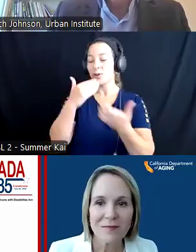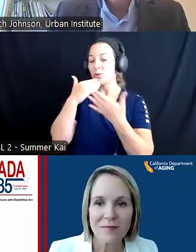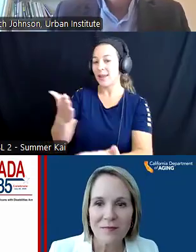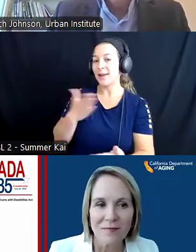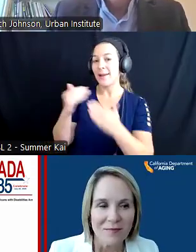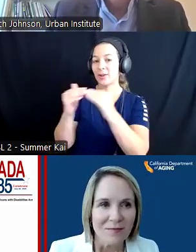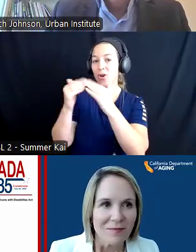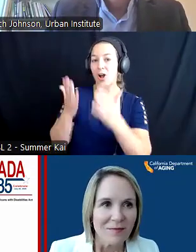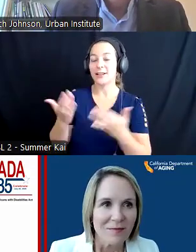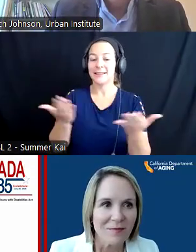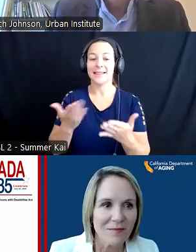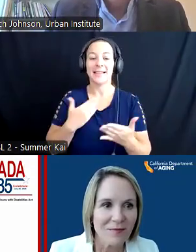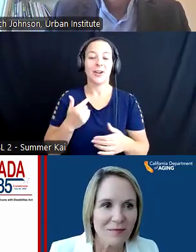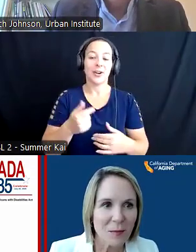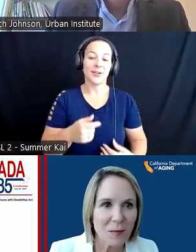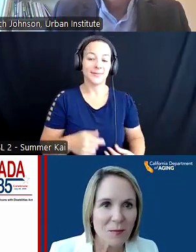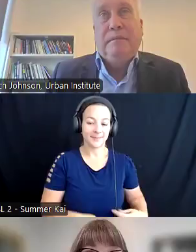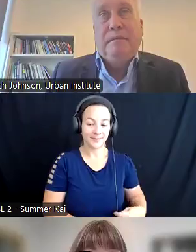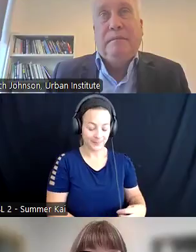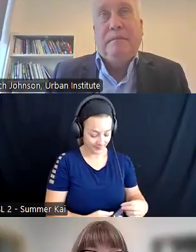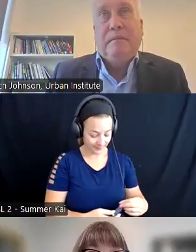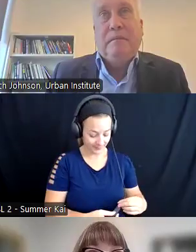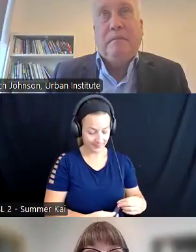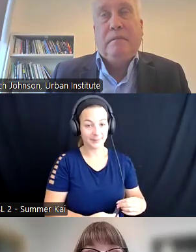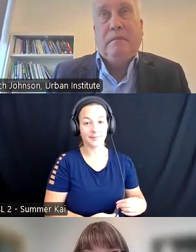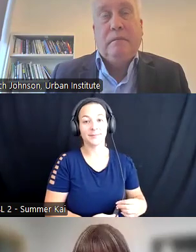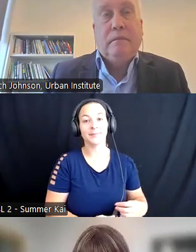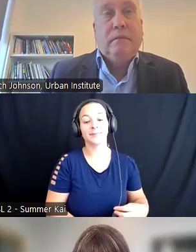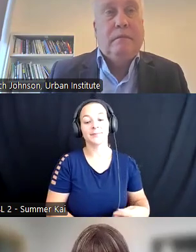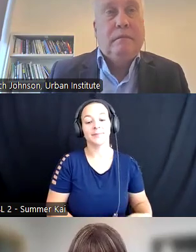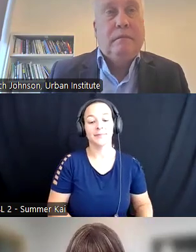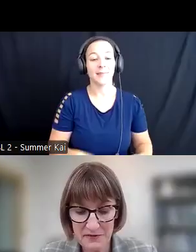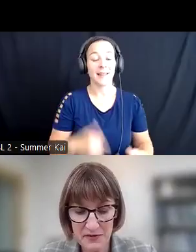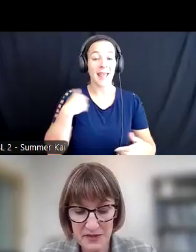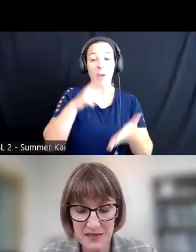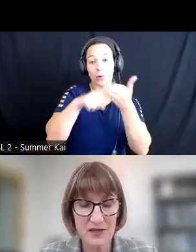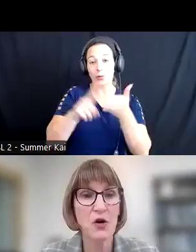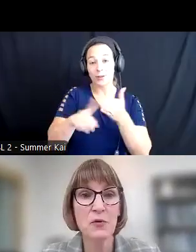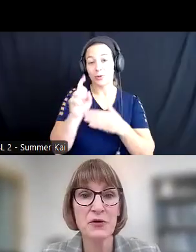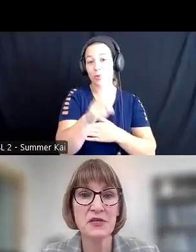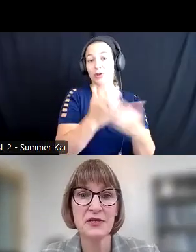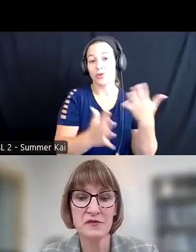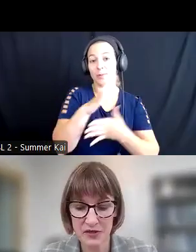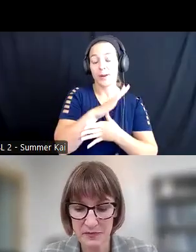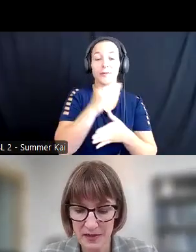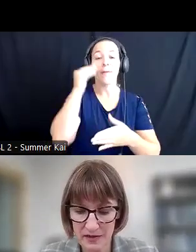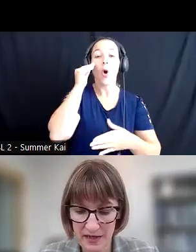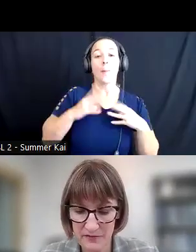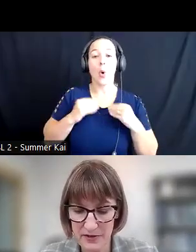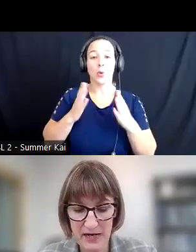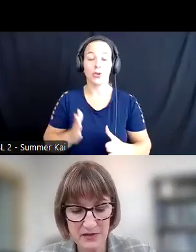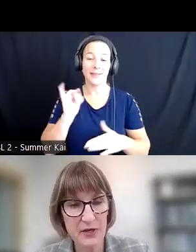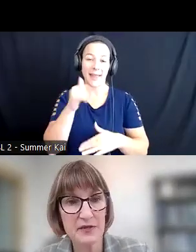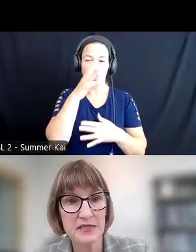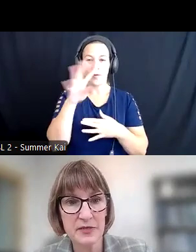the Joint Center in this work, Samara Scheckler and Joe Fang. So our research questions really focus on homeowners in the overlooked middle